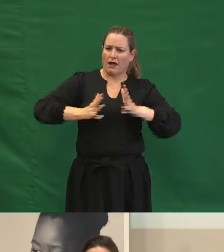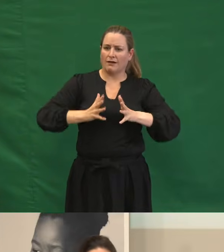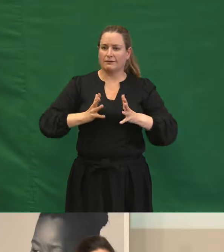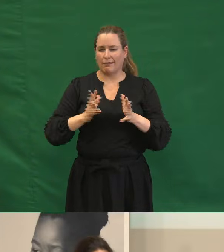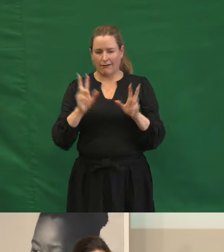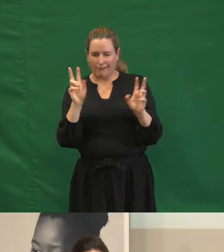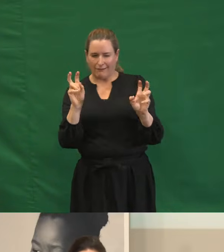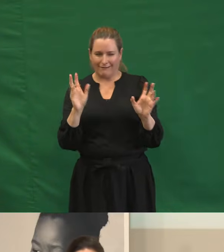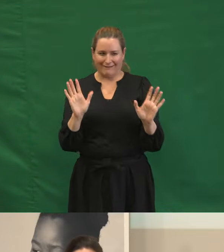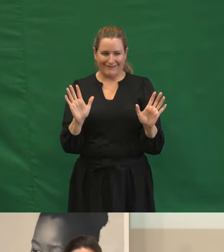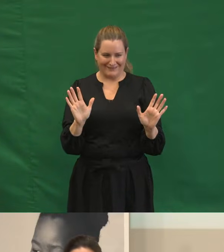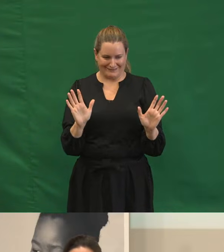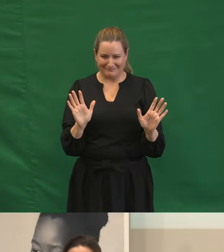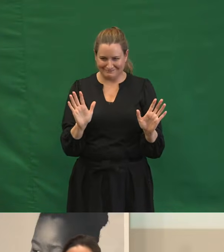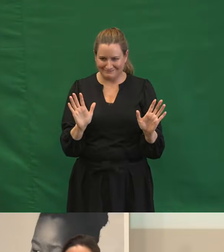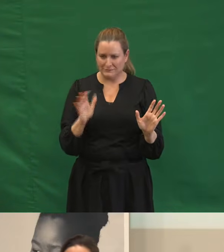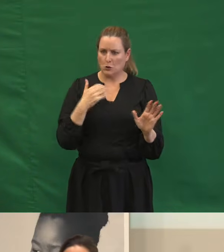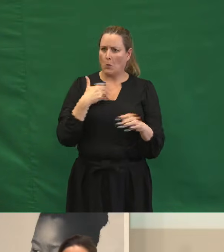The second